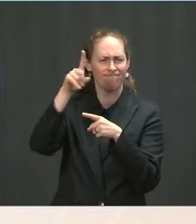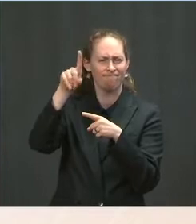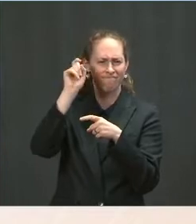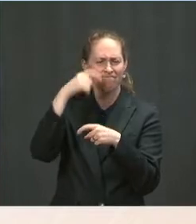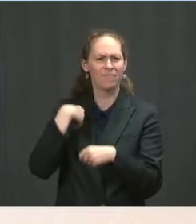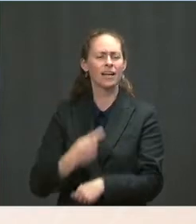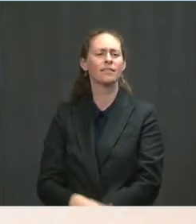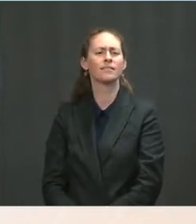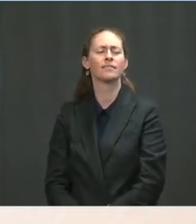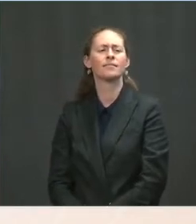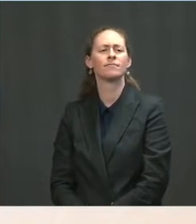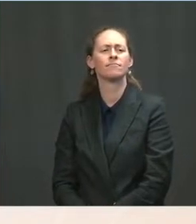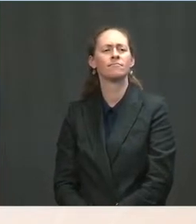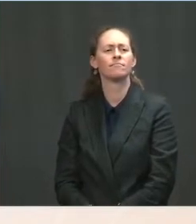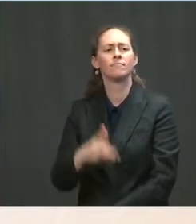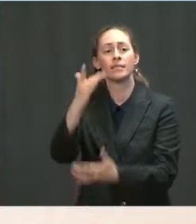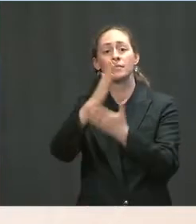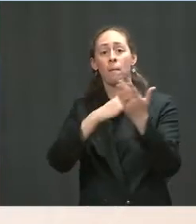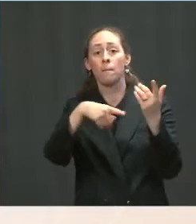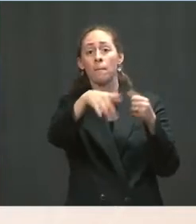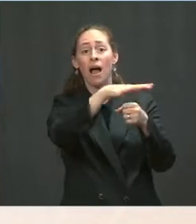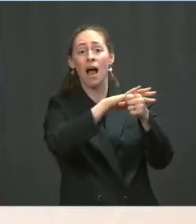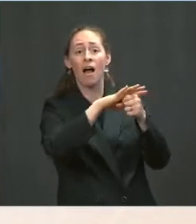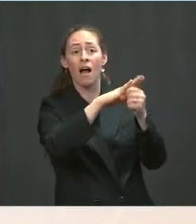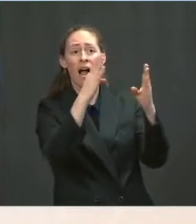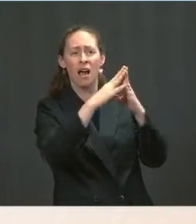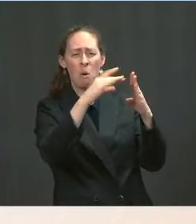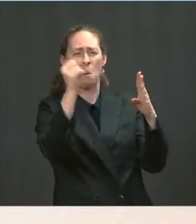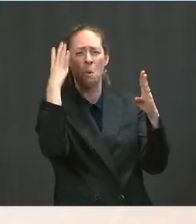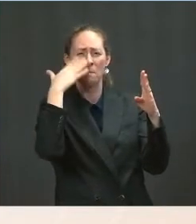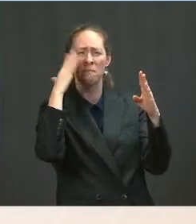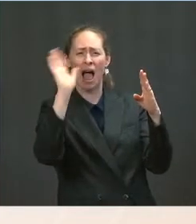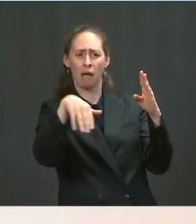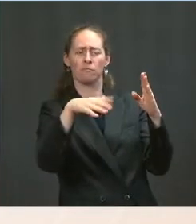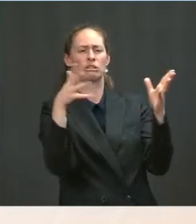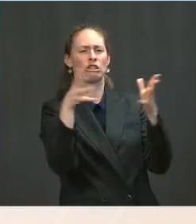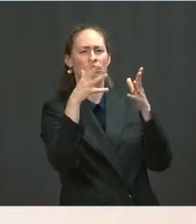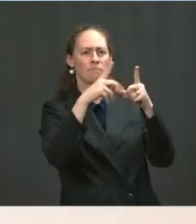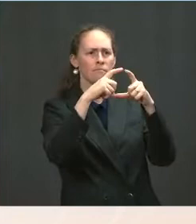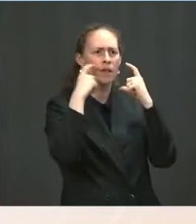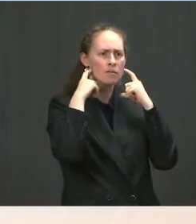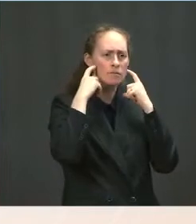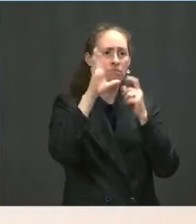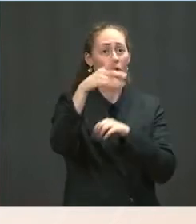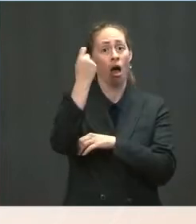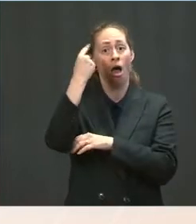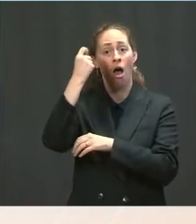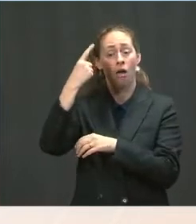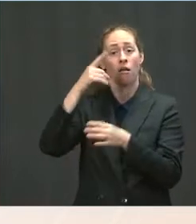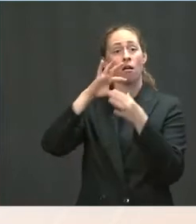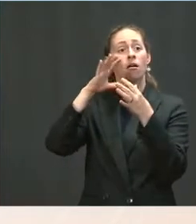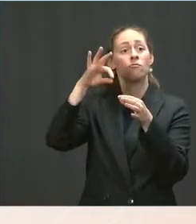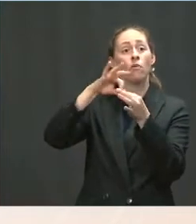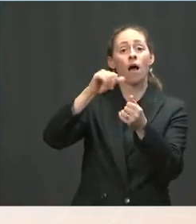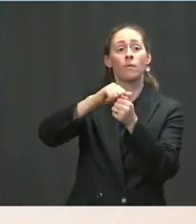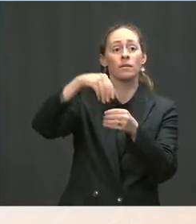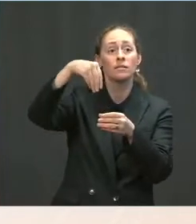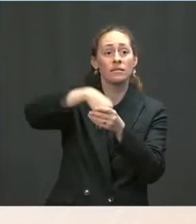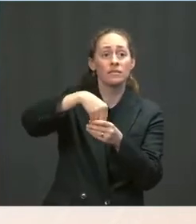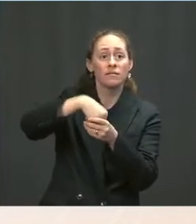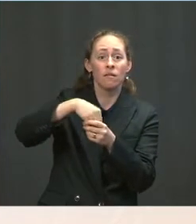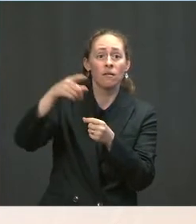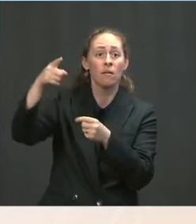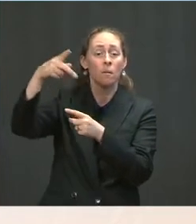or moderate transmissibility. The internal memo that was leaked says, given higher transmissibility and current